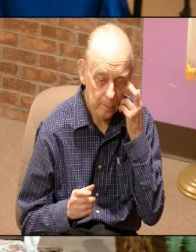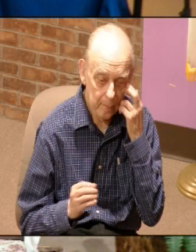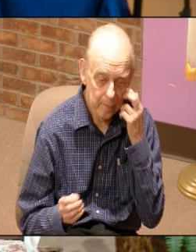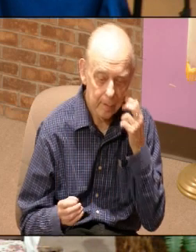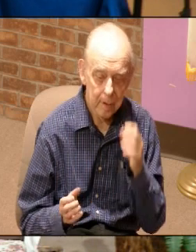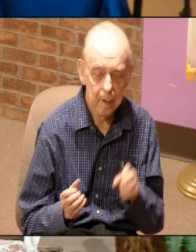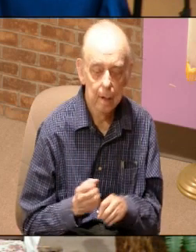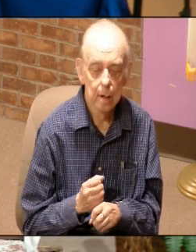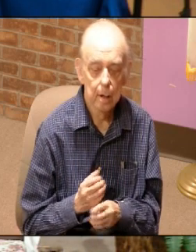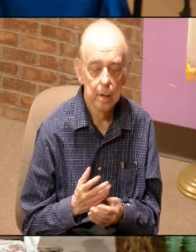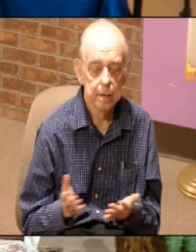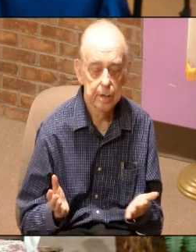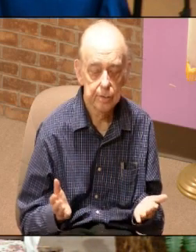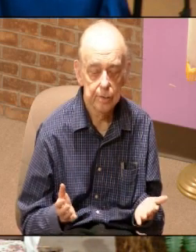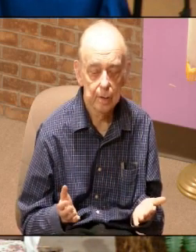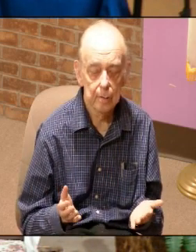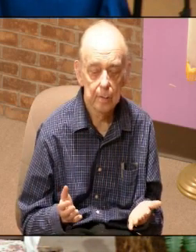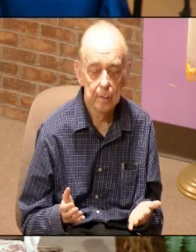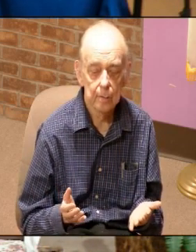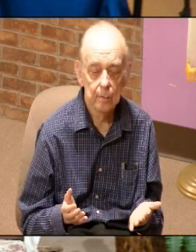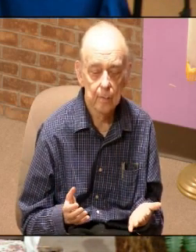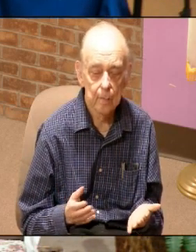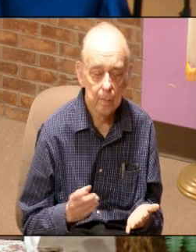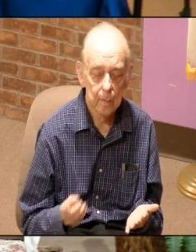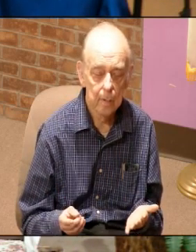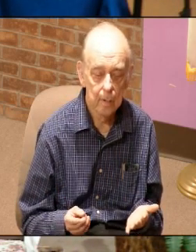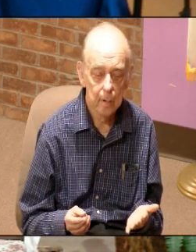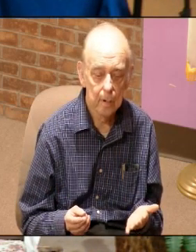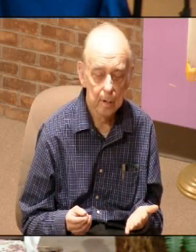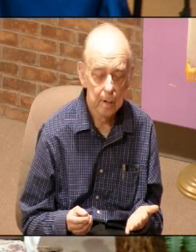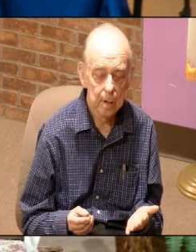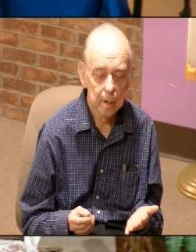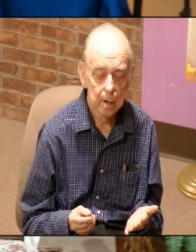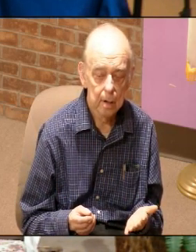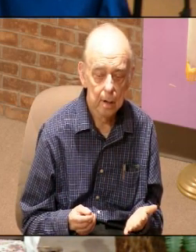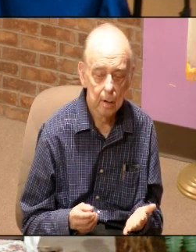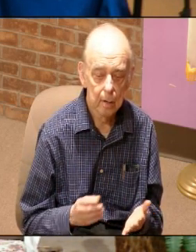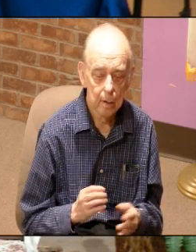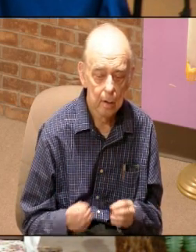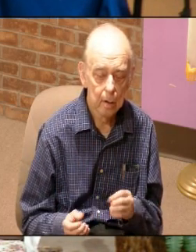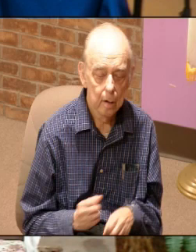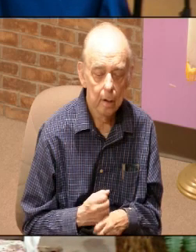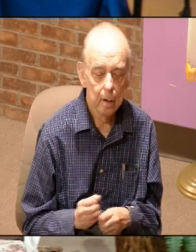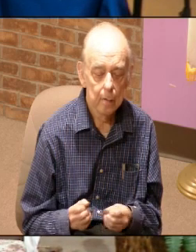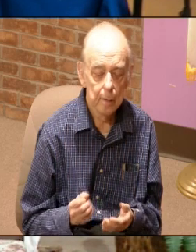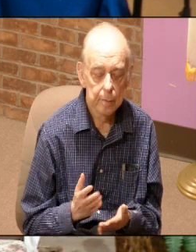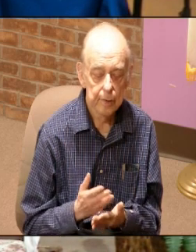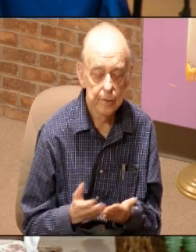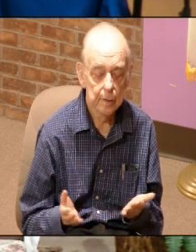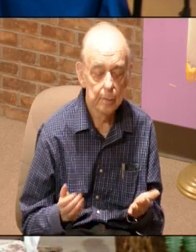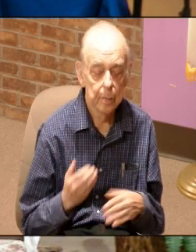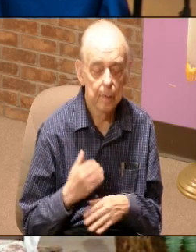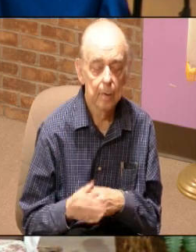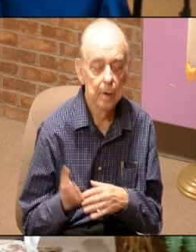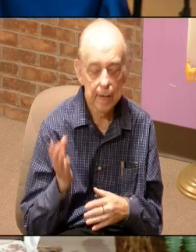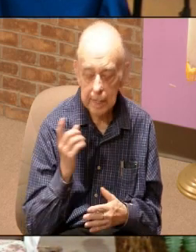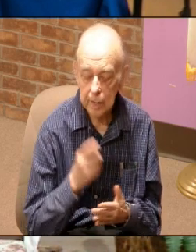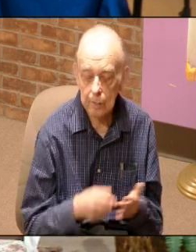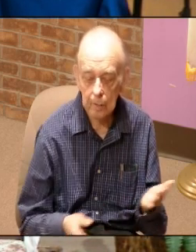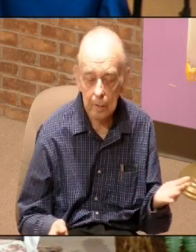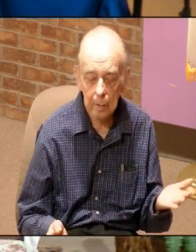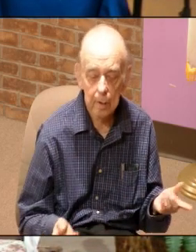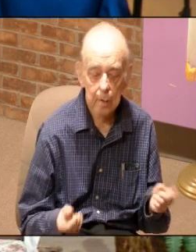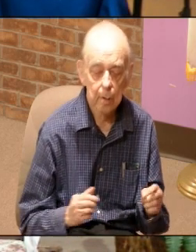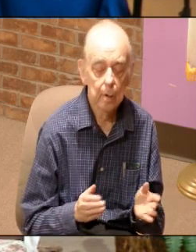and you're going to get you some flour and you're going to get you some oil and you're going to make you some bread and guess what